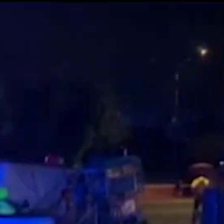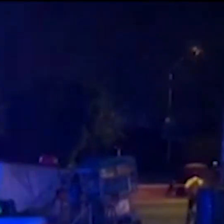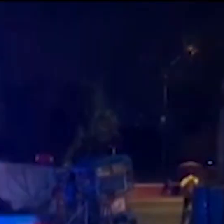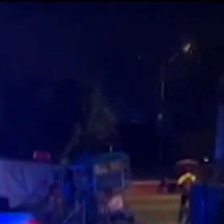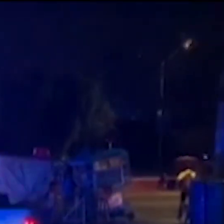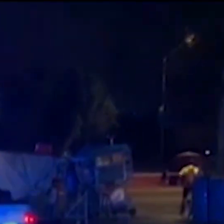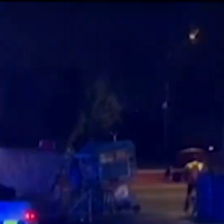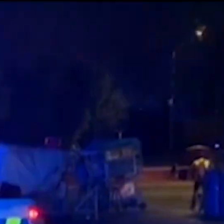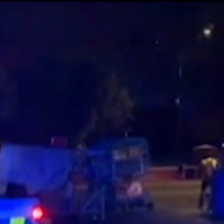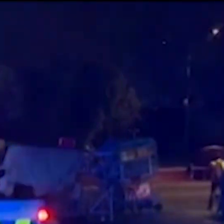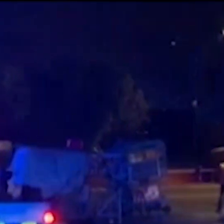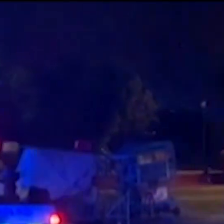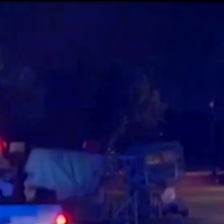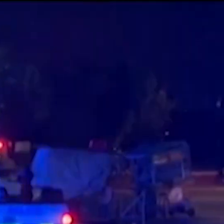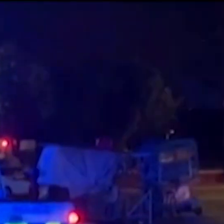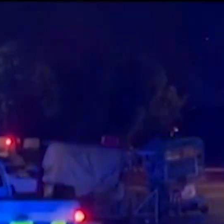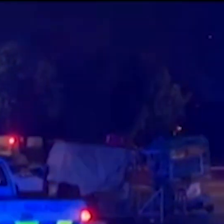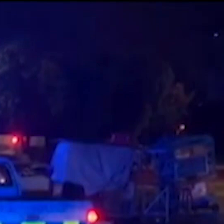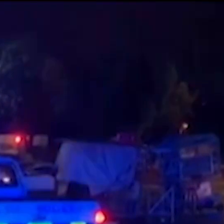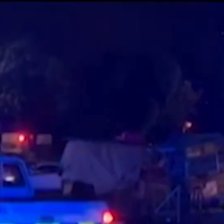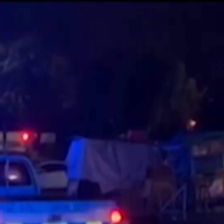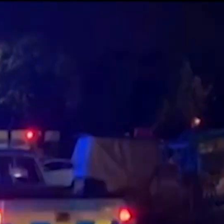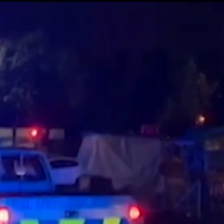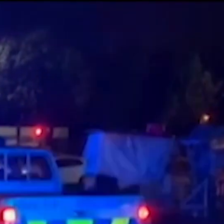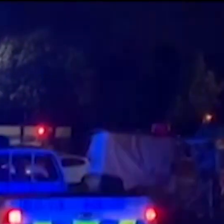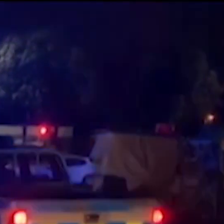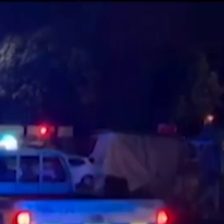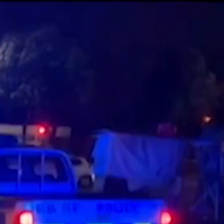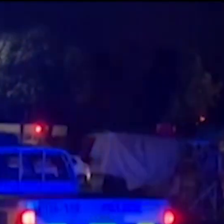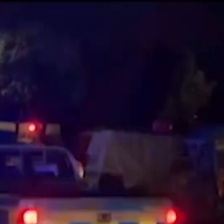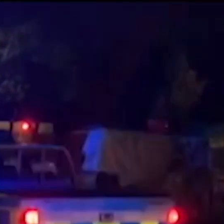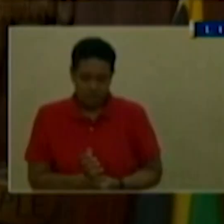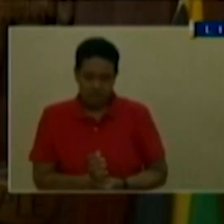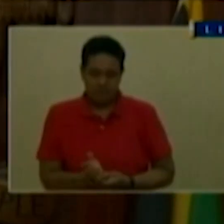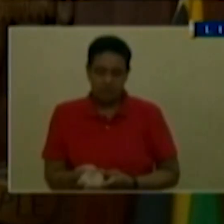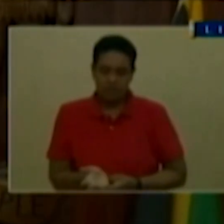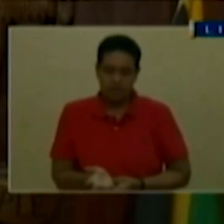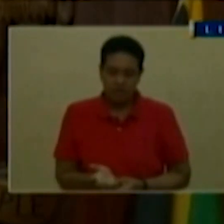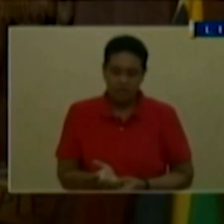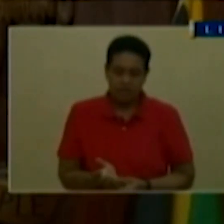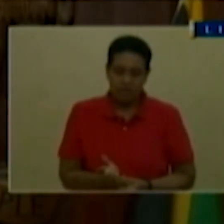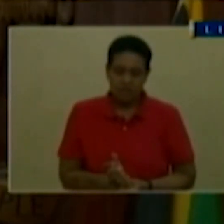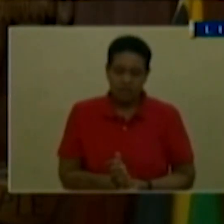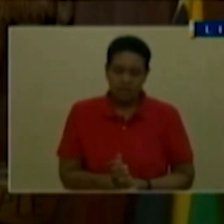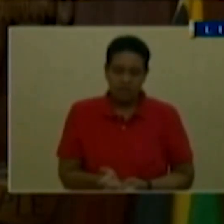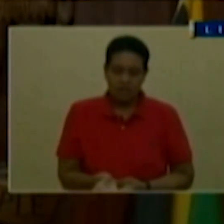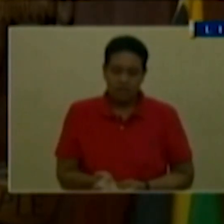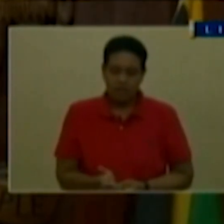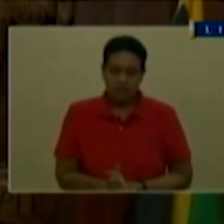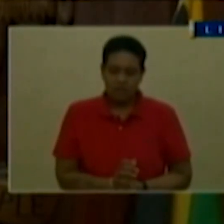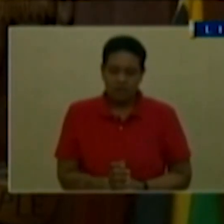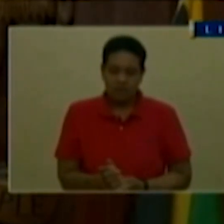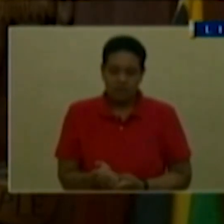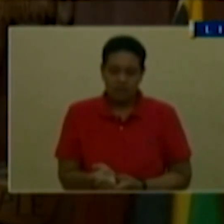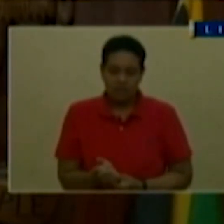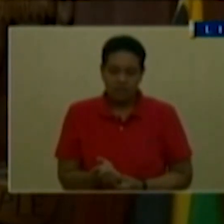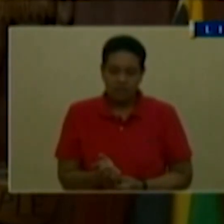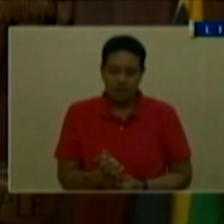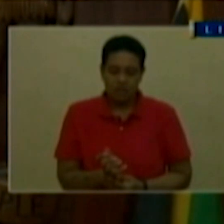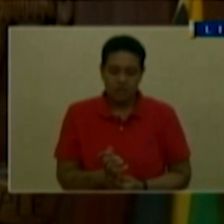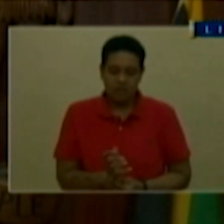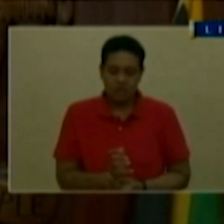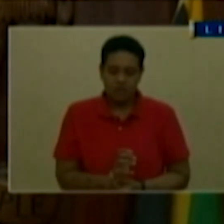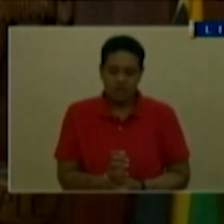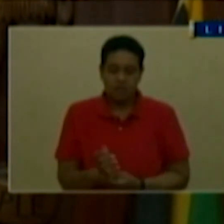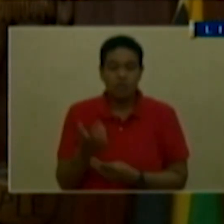part. But some changes will be made starting tonight. We understand that Indicom has asked that